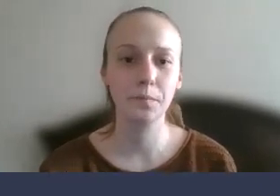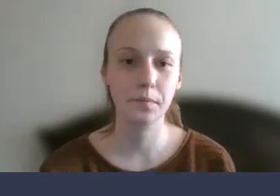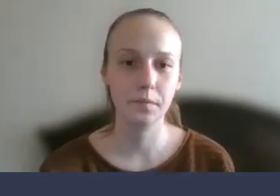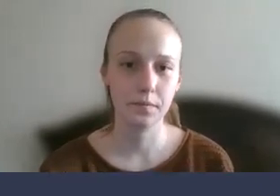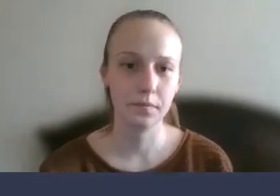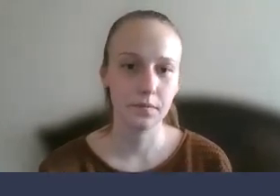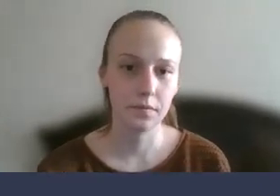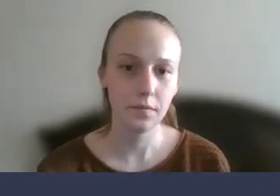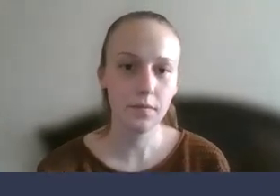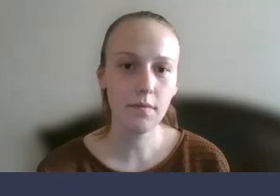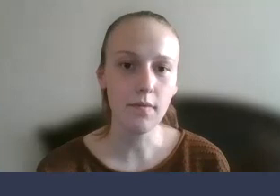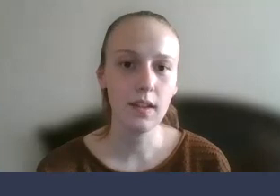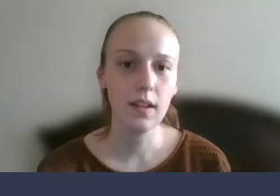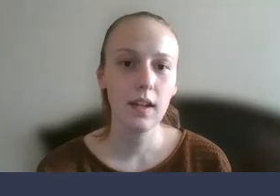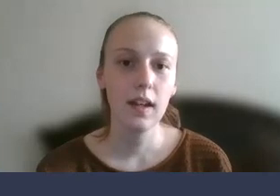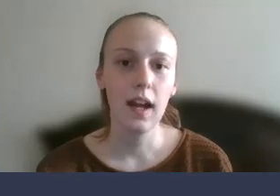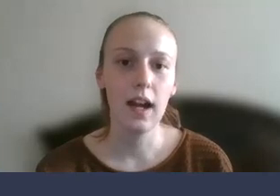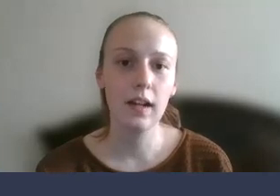age.